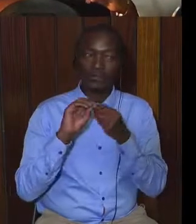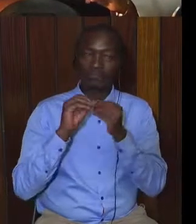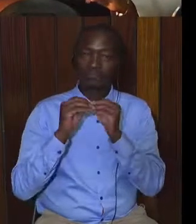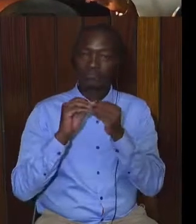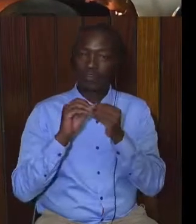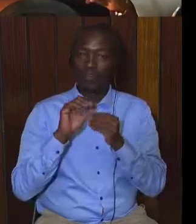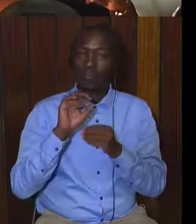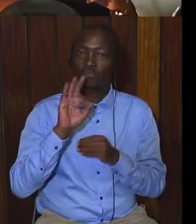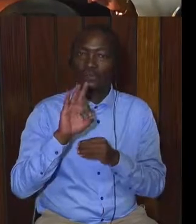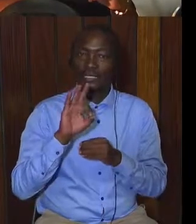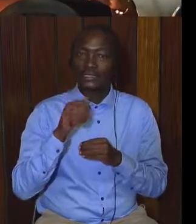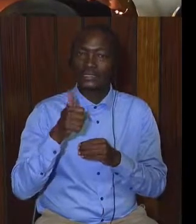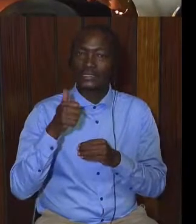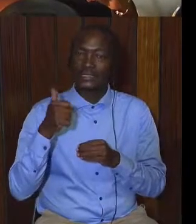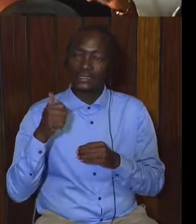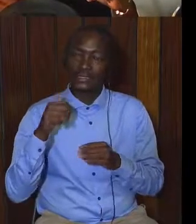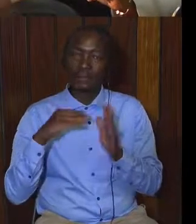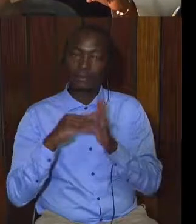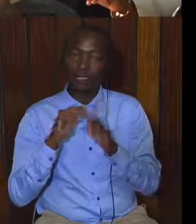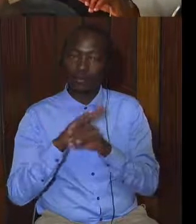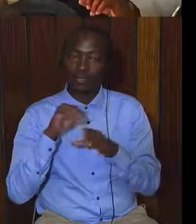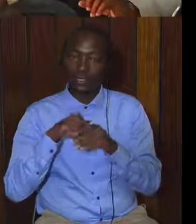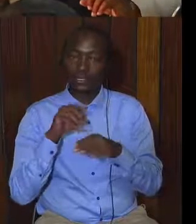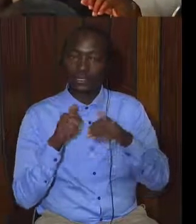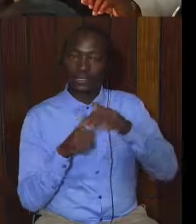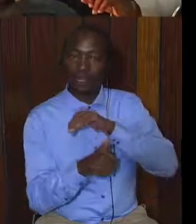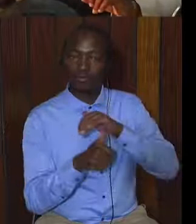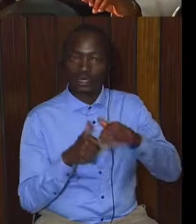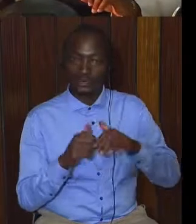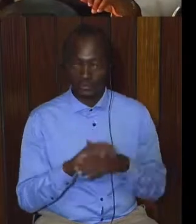of 366 million in Gautrain.